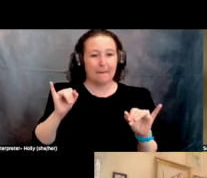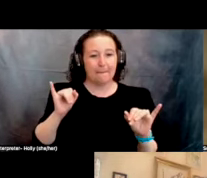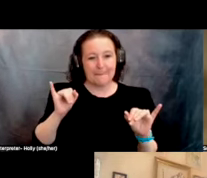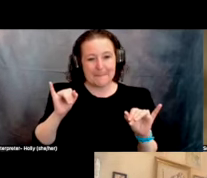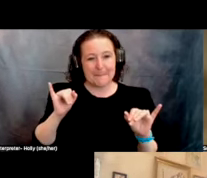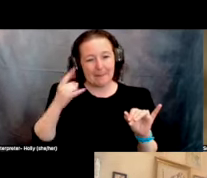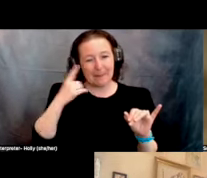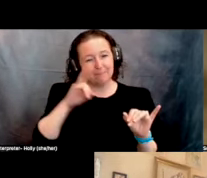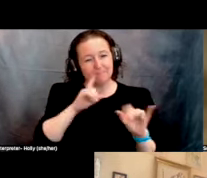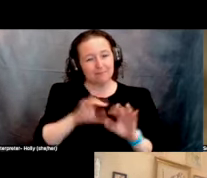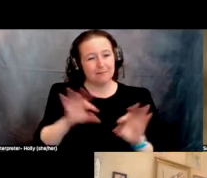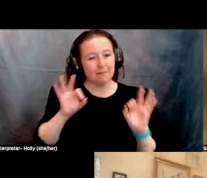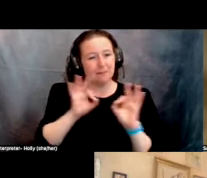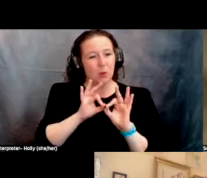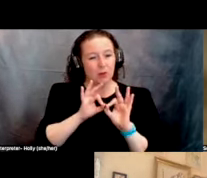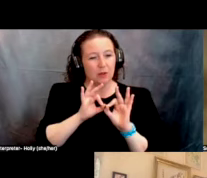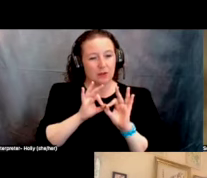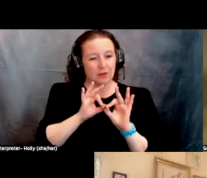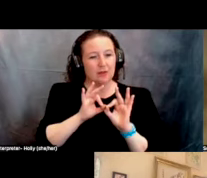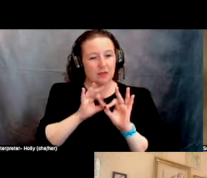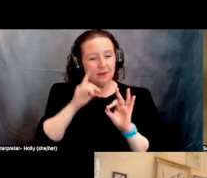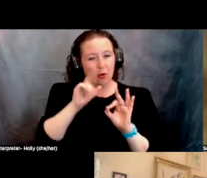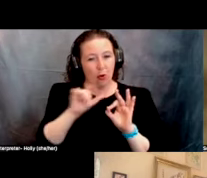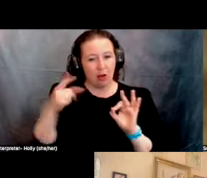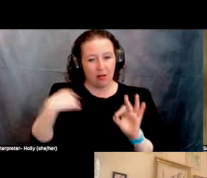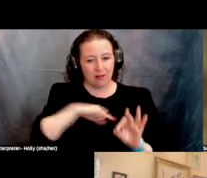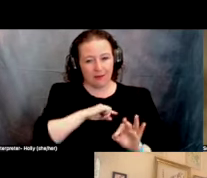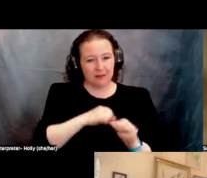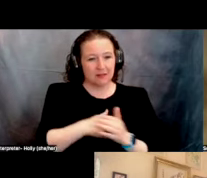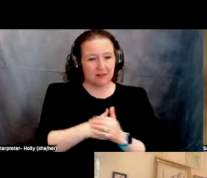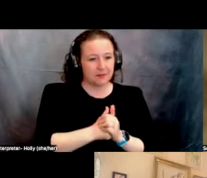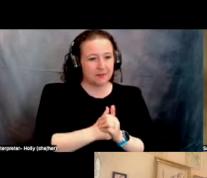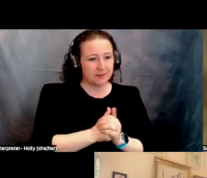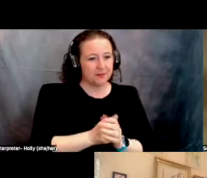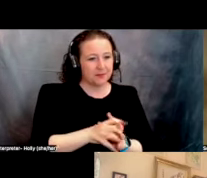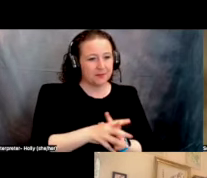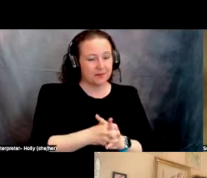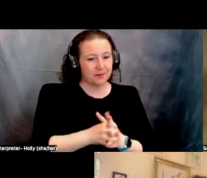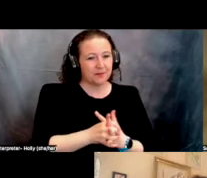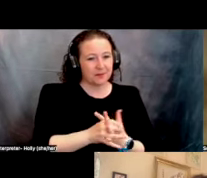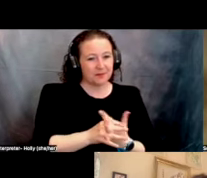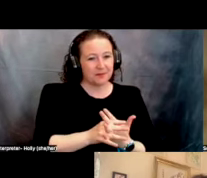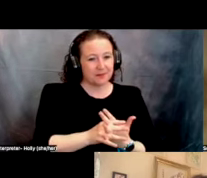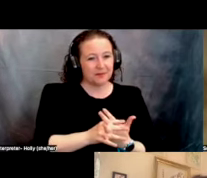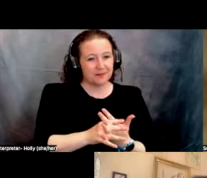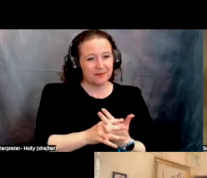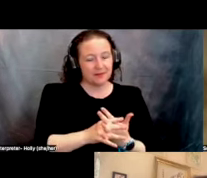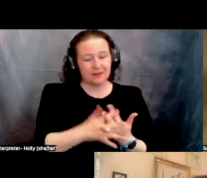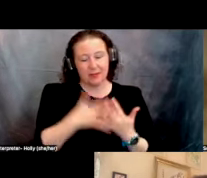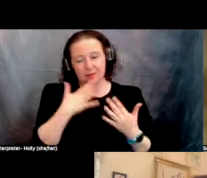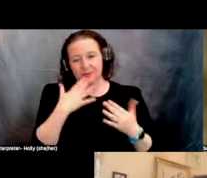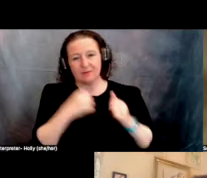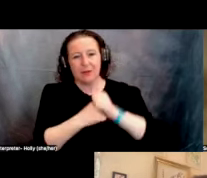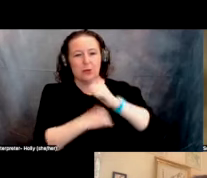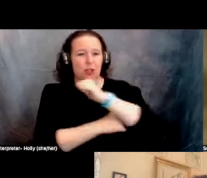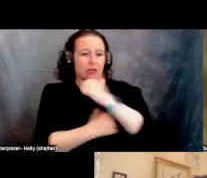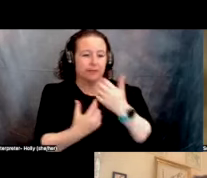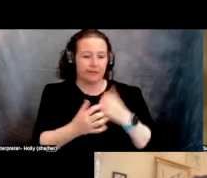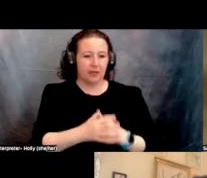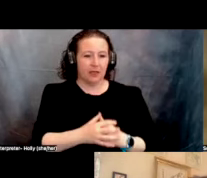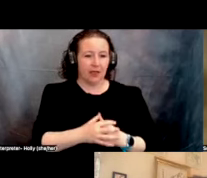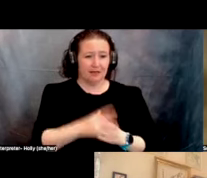I think is very important ultimately for all of us. kind of foundational. And I